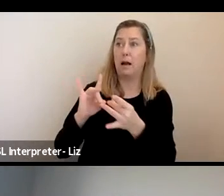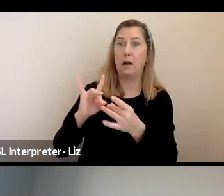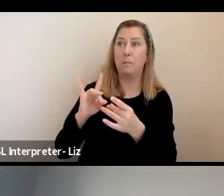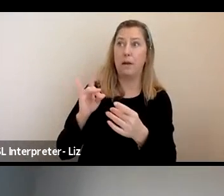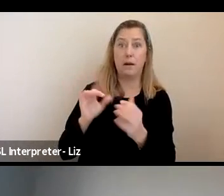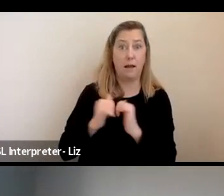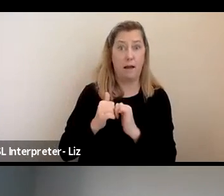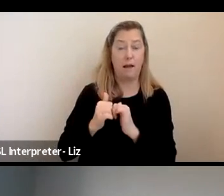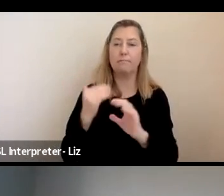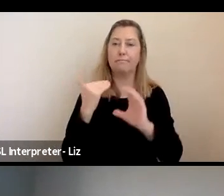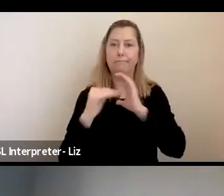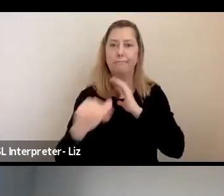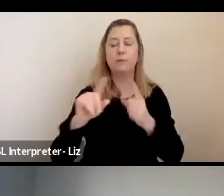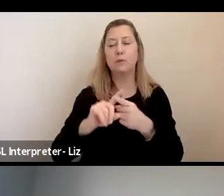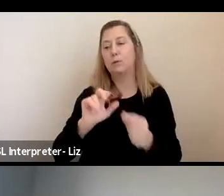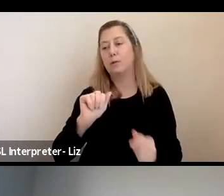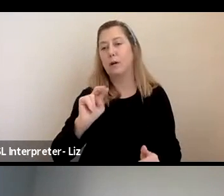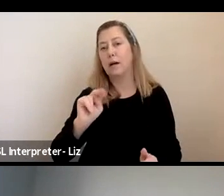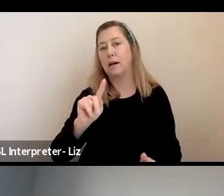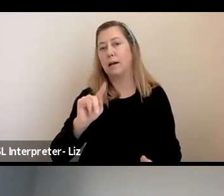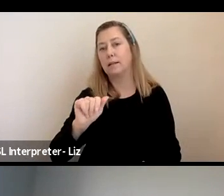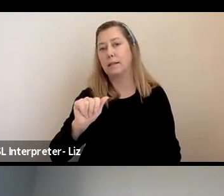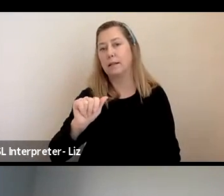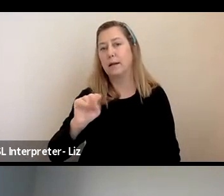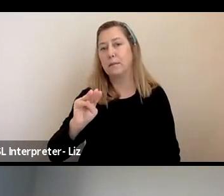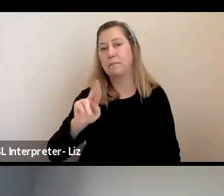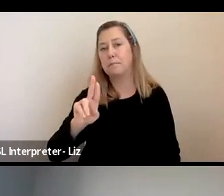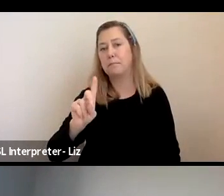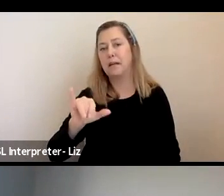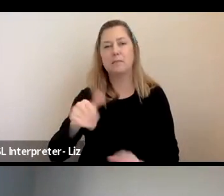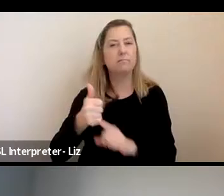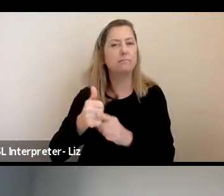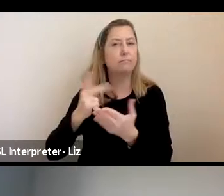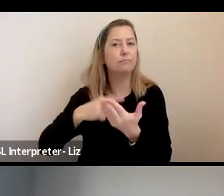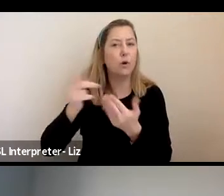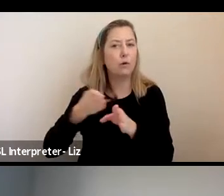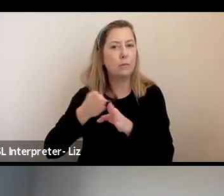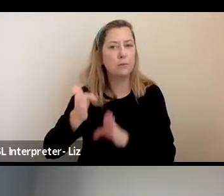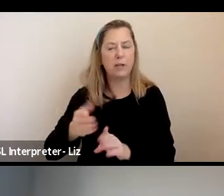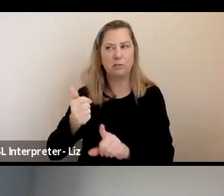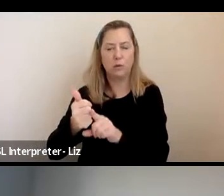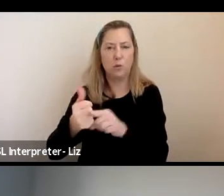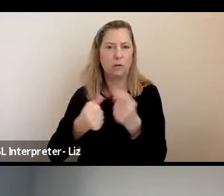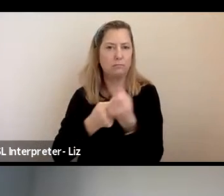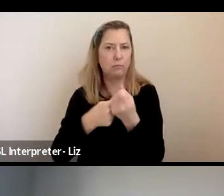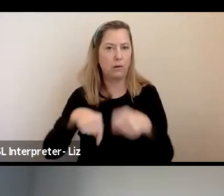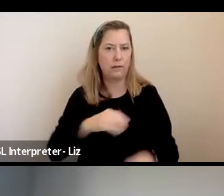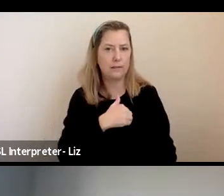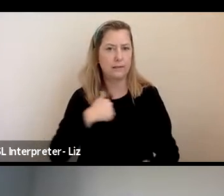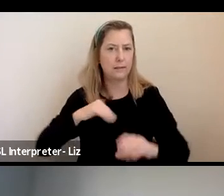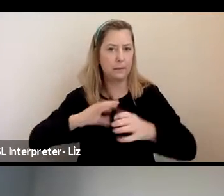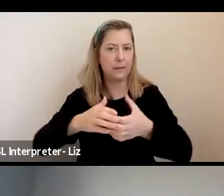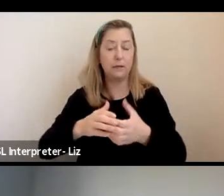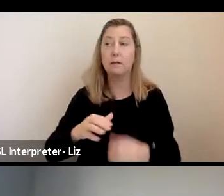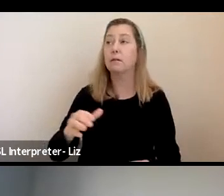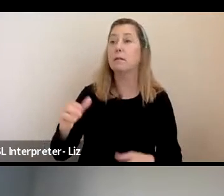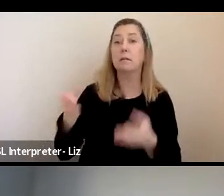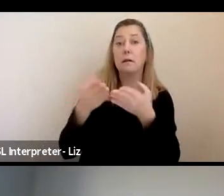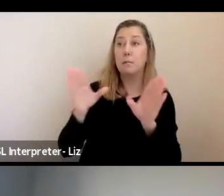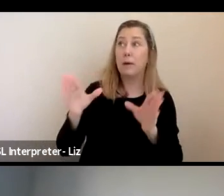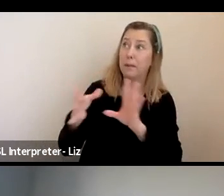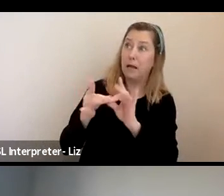the attention of Anita Mundy, Provider Program Specialist, and staff to this committee. Public comments that